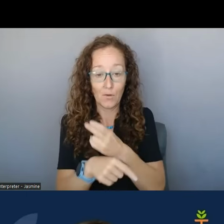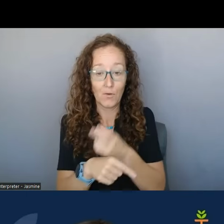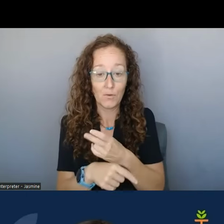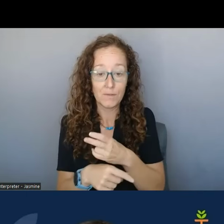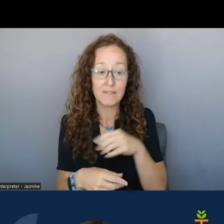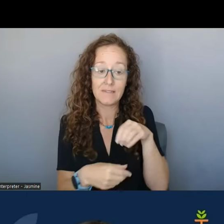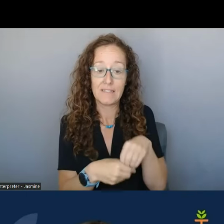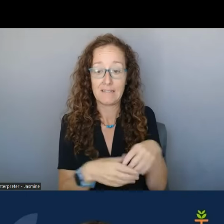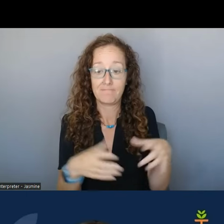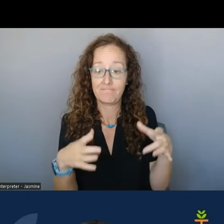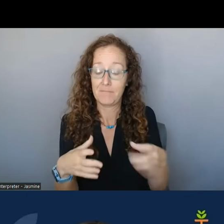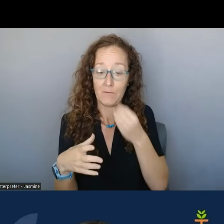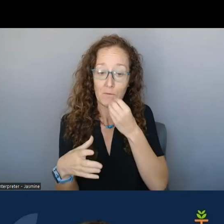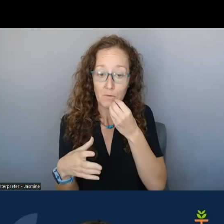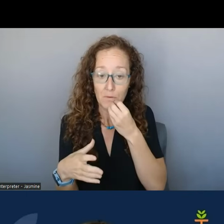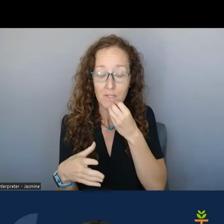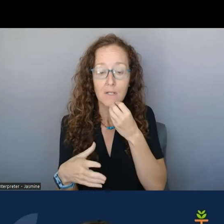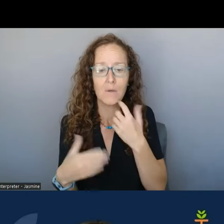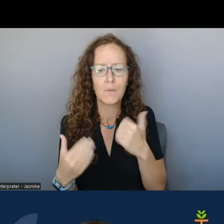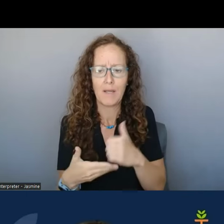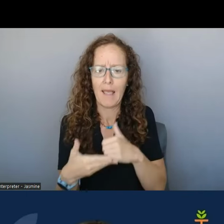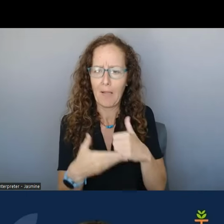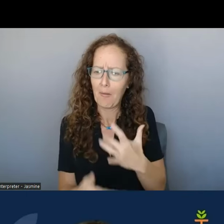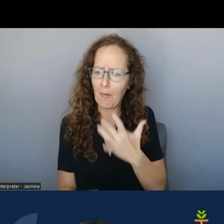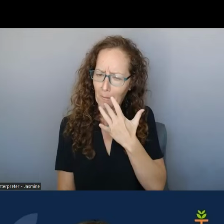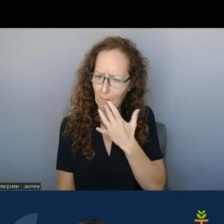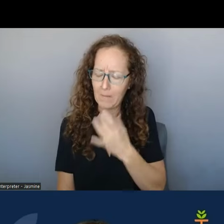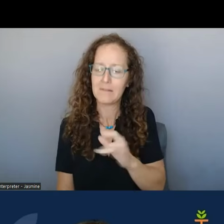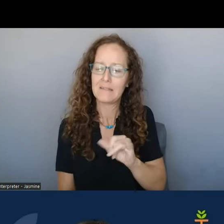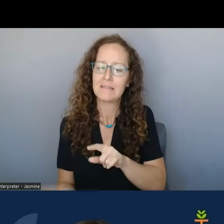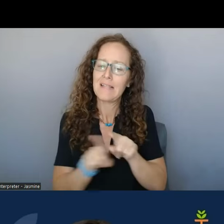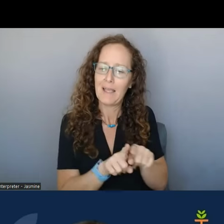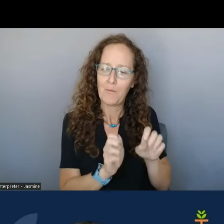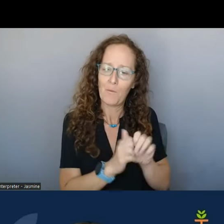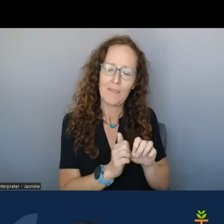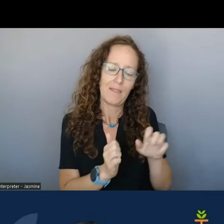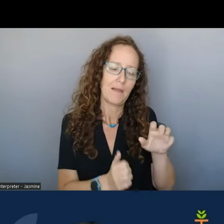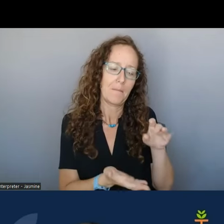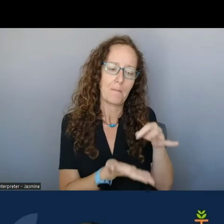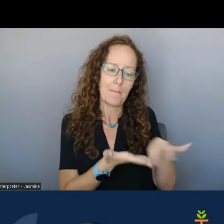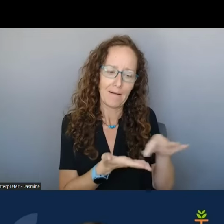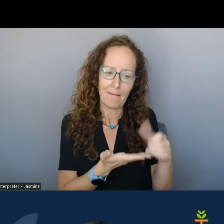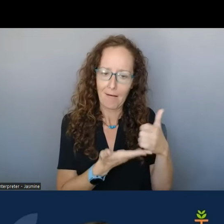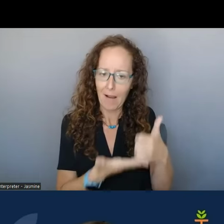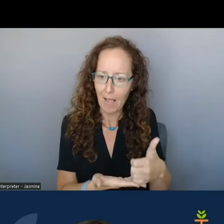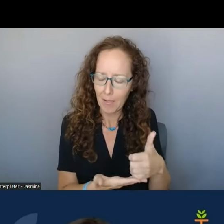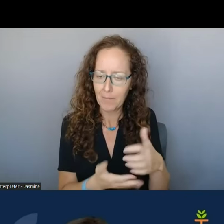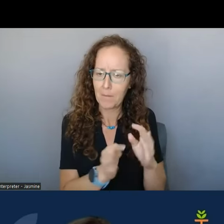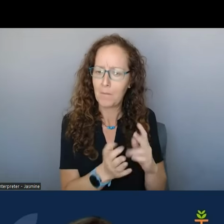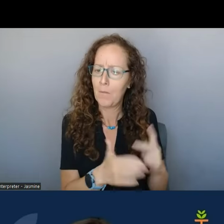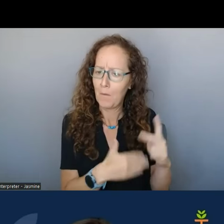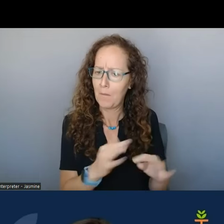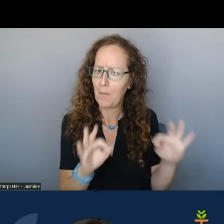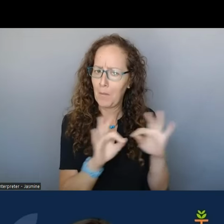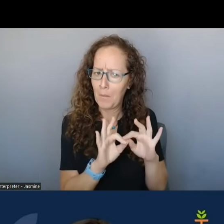life, it can really be helpful and is a really important program. And so this overview today, it's going to give you